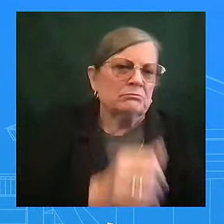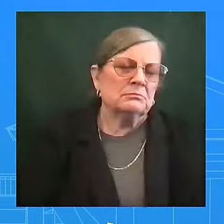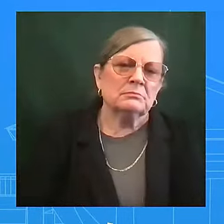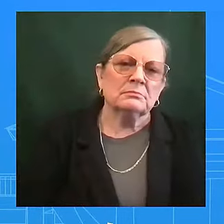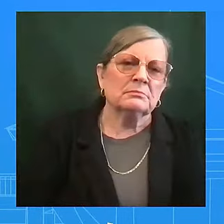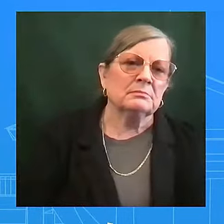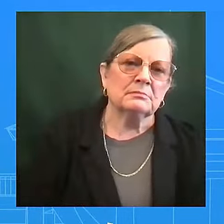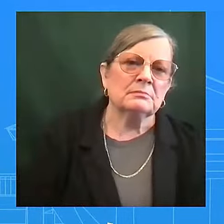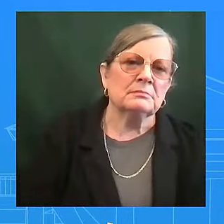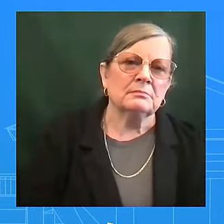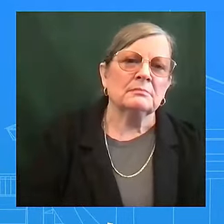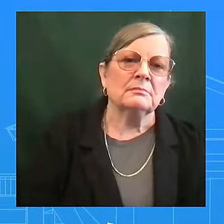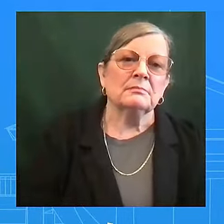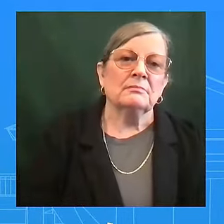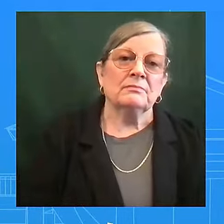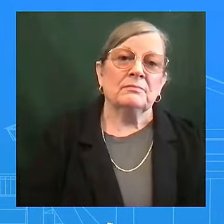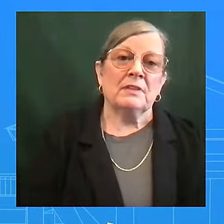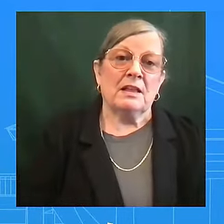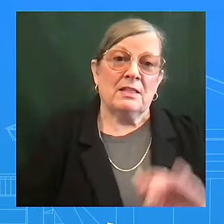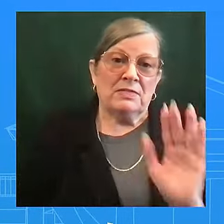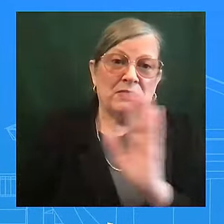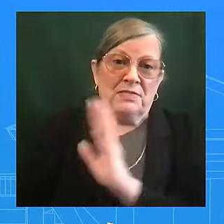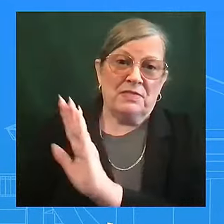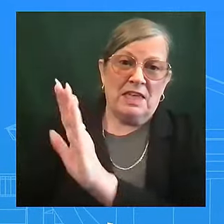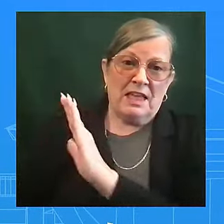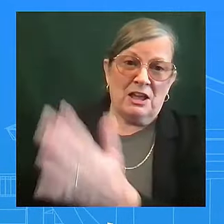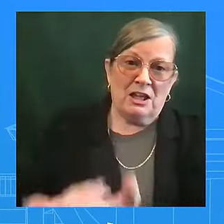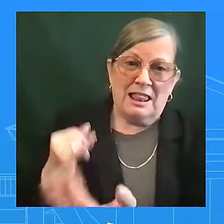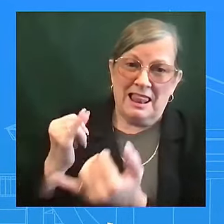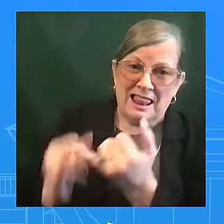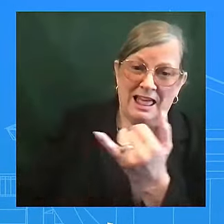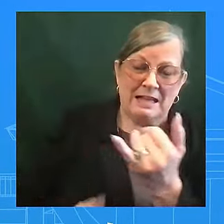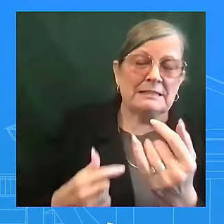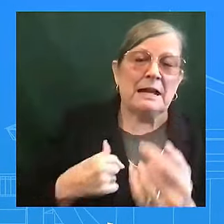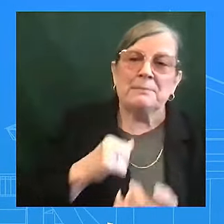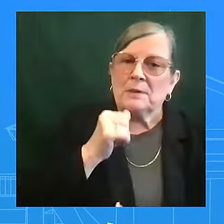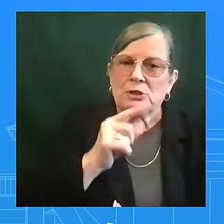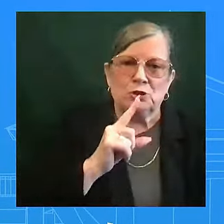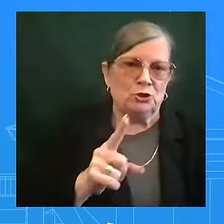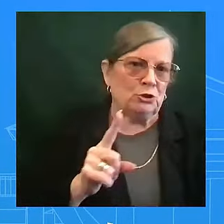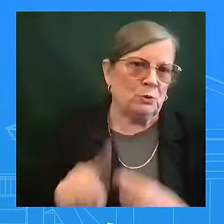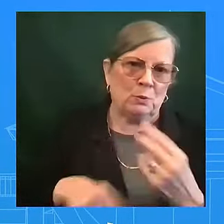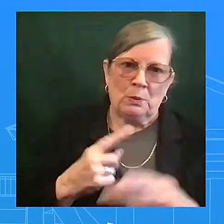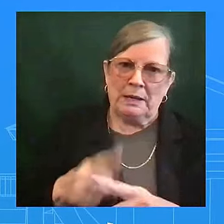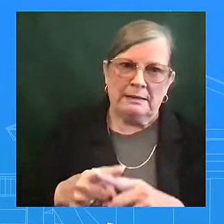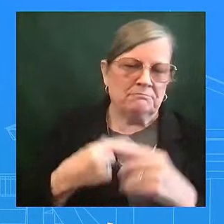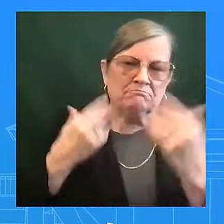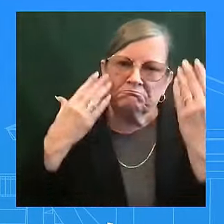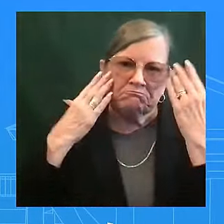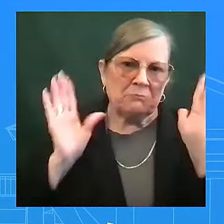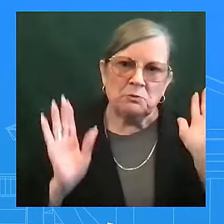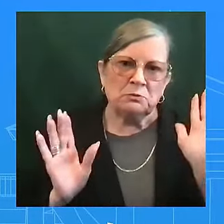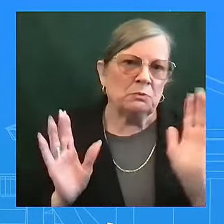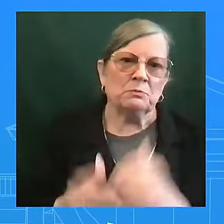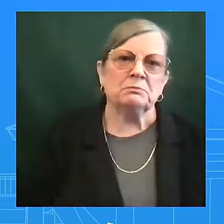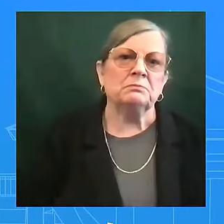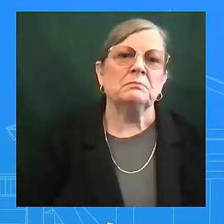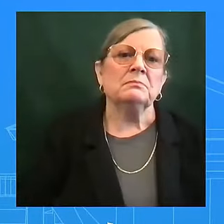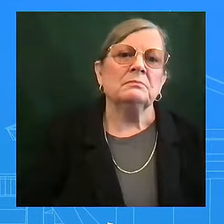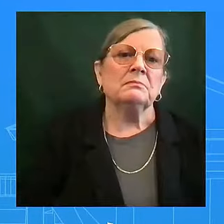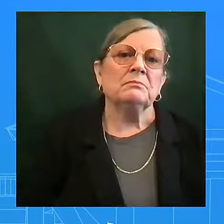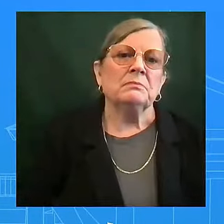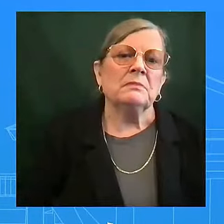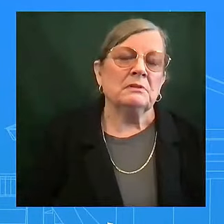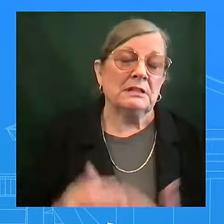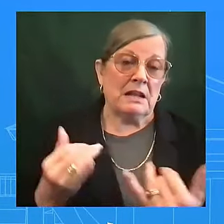conversation that they've had. What I can say is that he'll be watching. He supports, obviously, the vice president, is very proud of her, and I just don't have